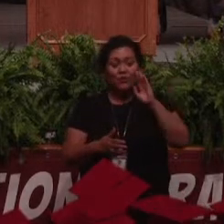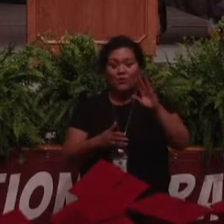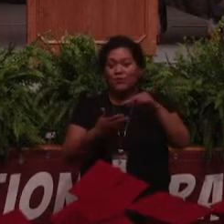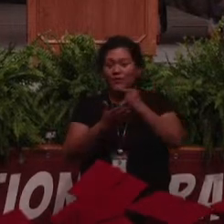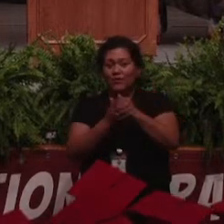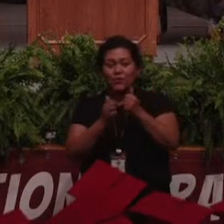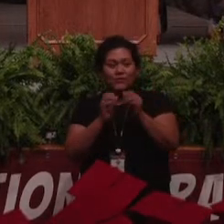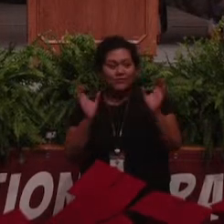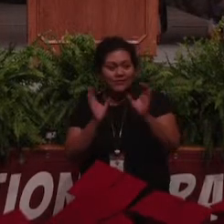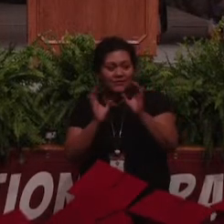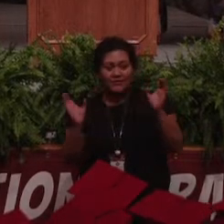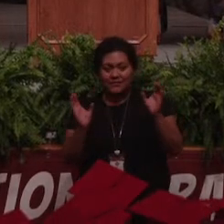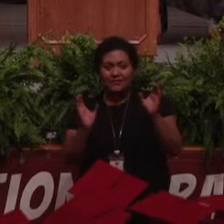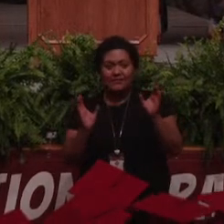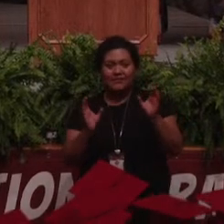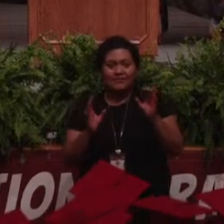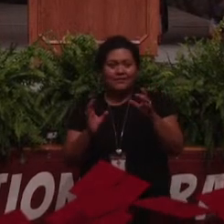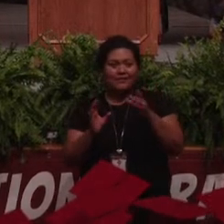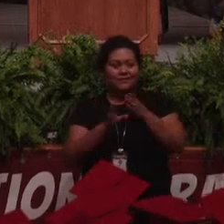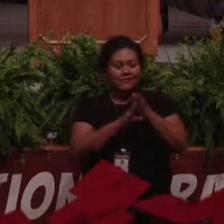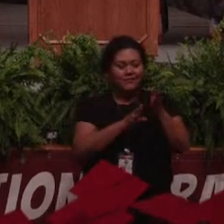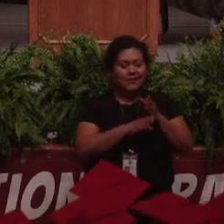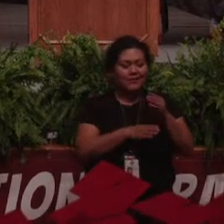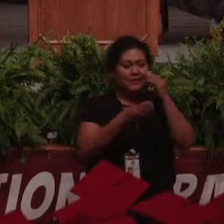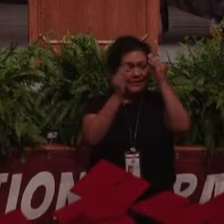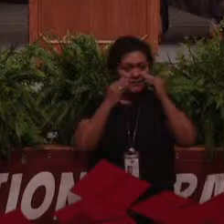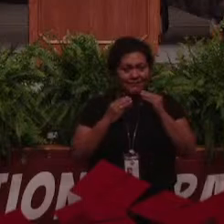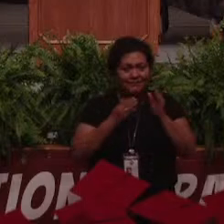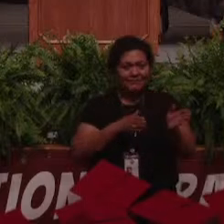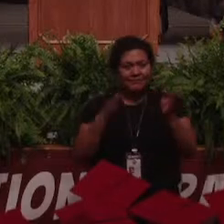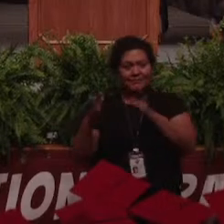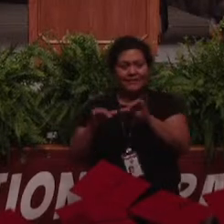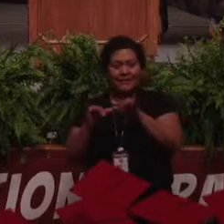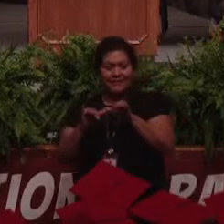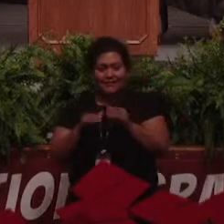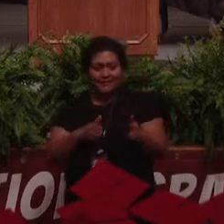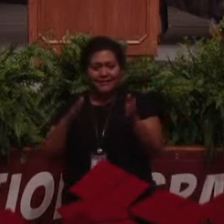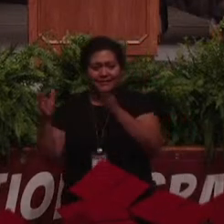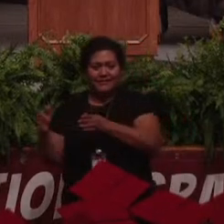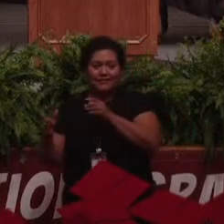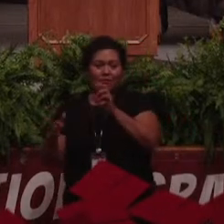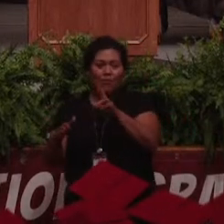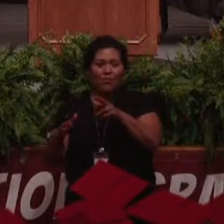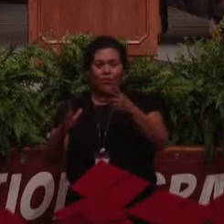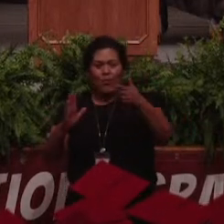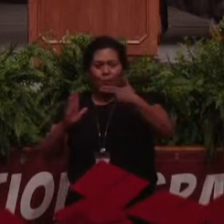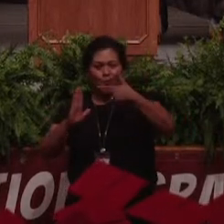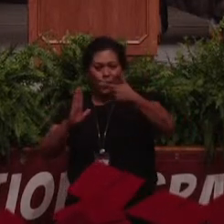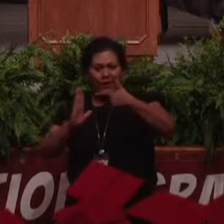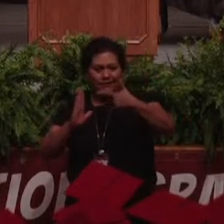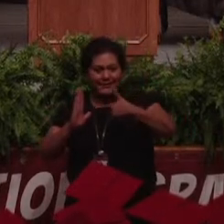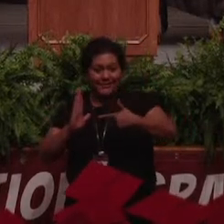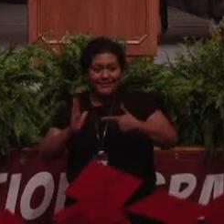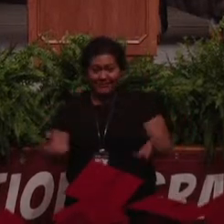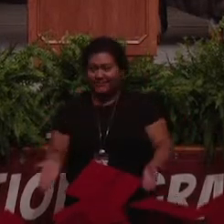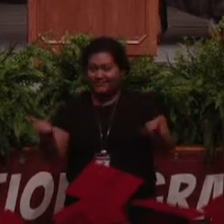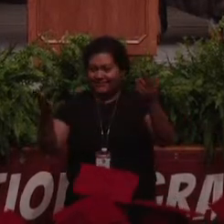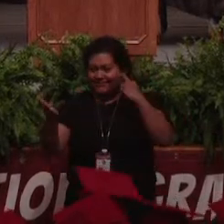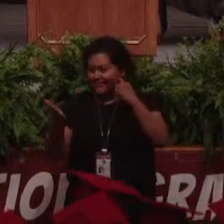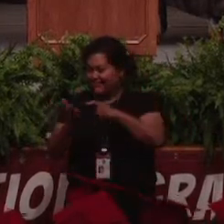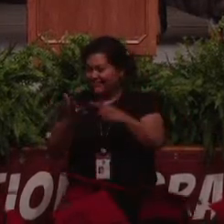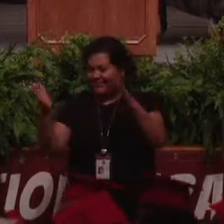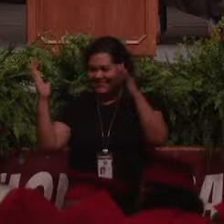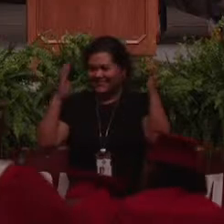with a certification in cosmetology, engineering, and/or welding. Will you please stand to be